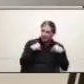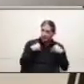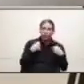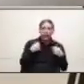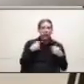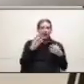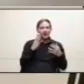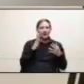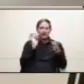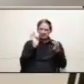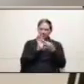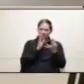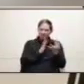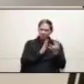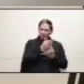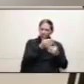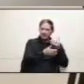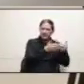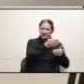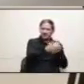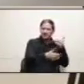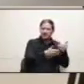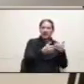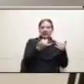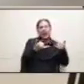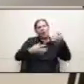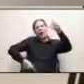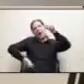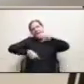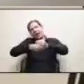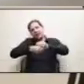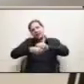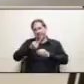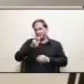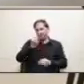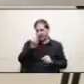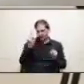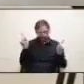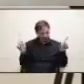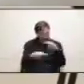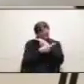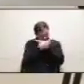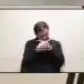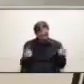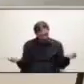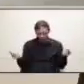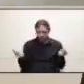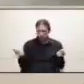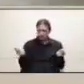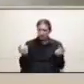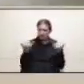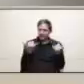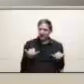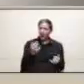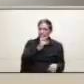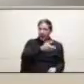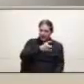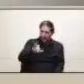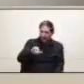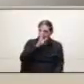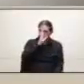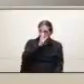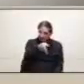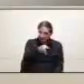through a particular process with that amount, you can no longer add that VAT after you have awarded those people. Now again, I'm going to ask, are